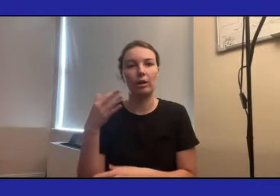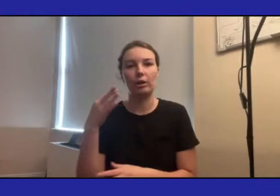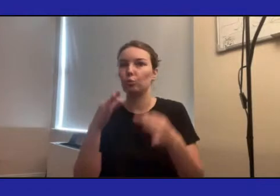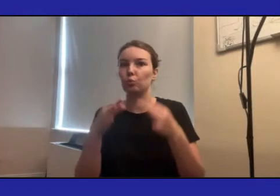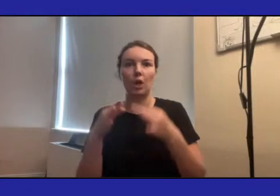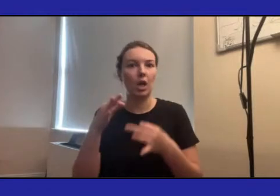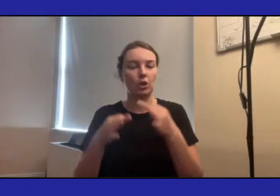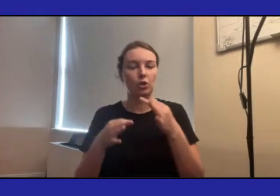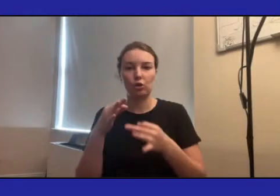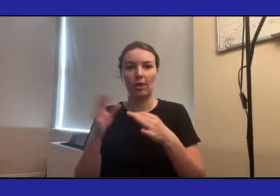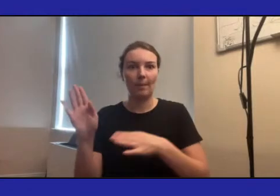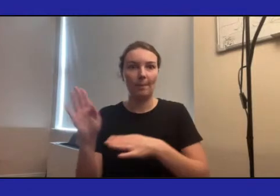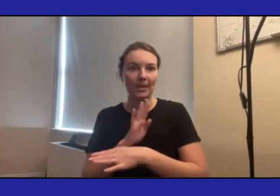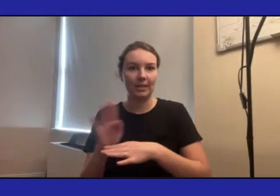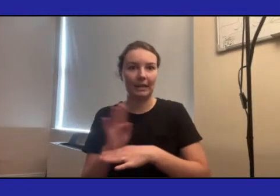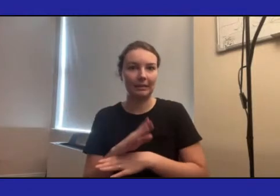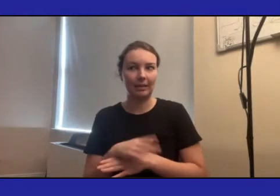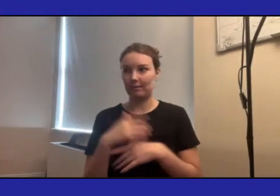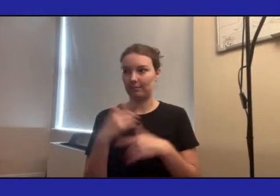are putting their